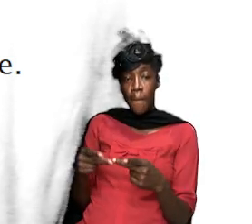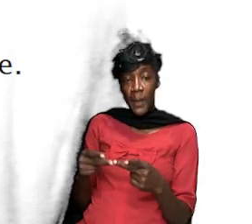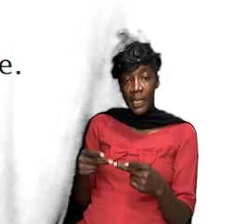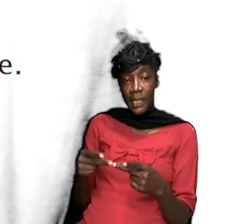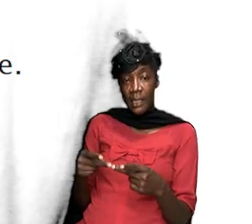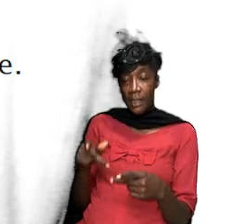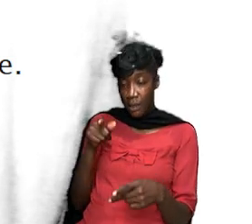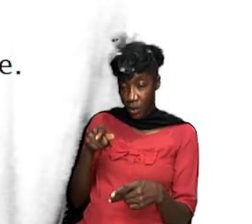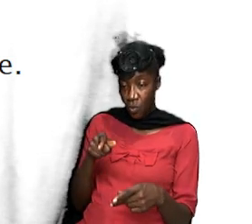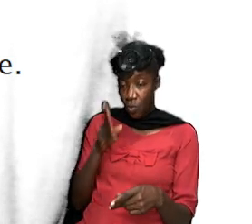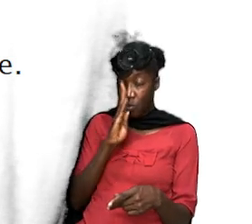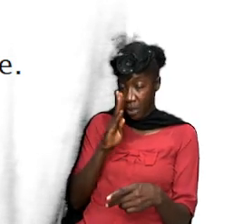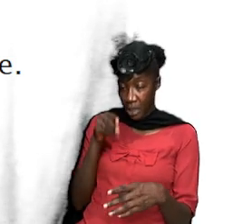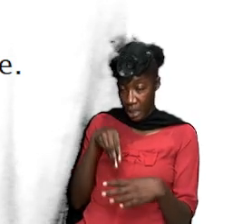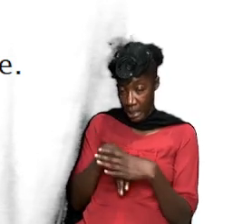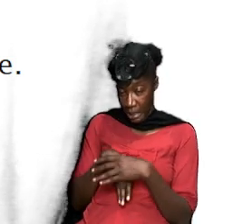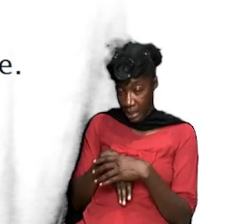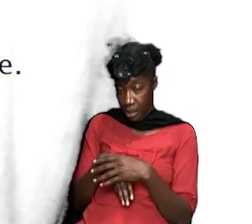that you should be in?